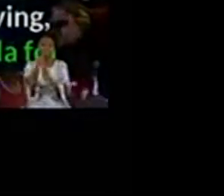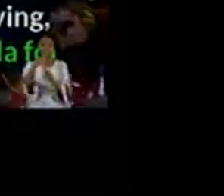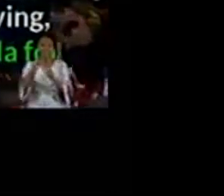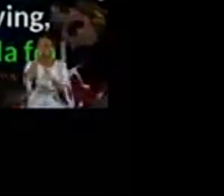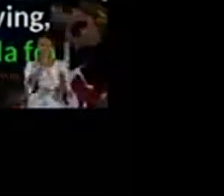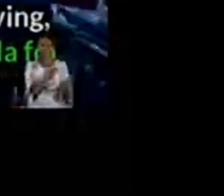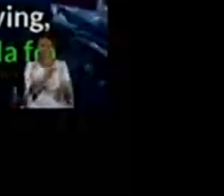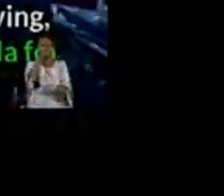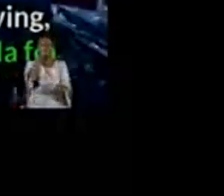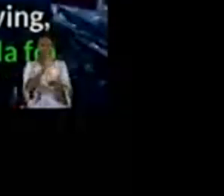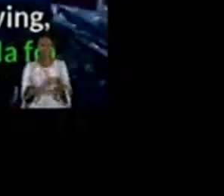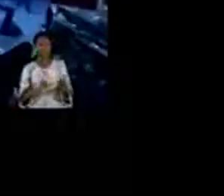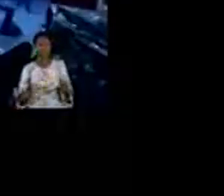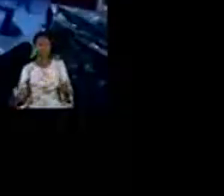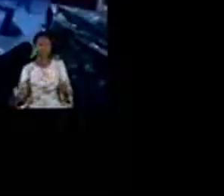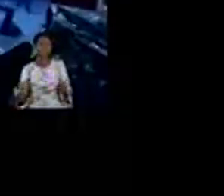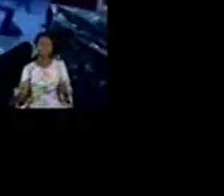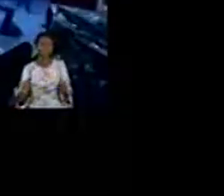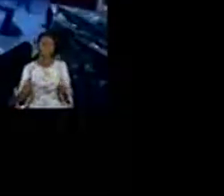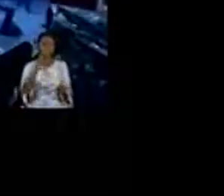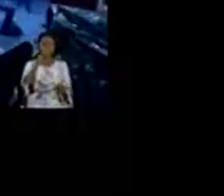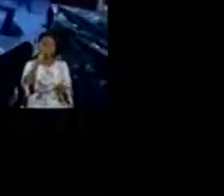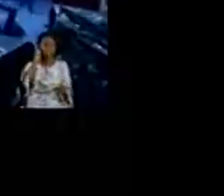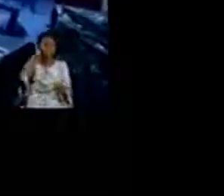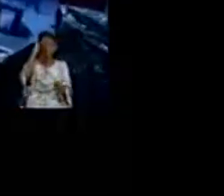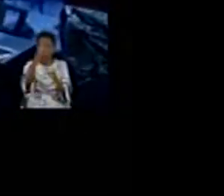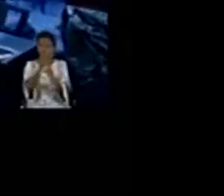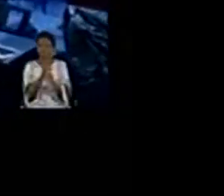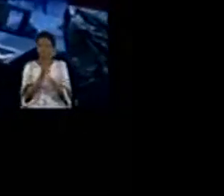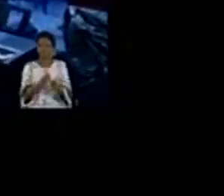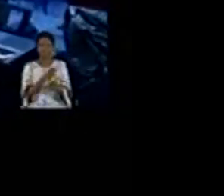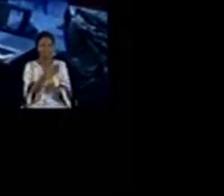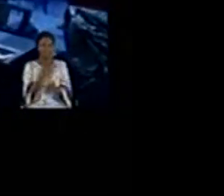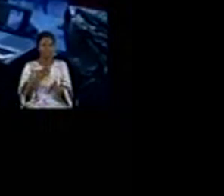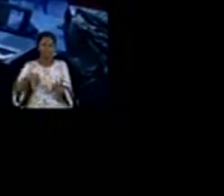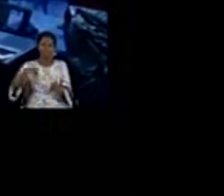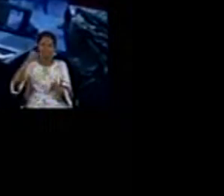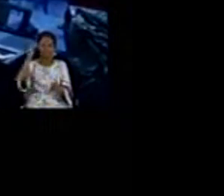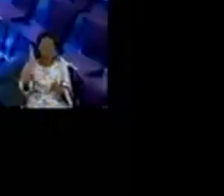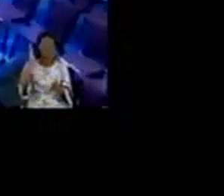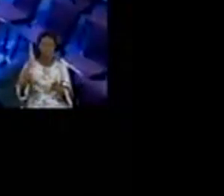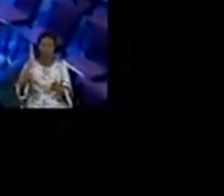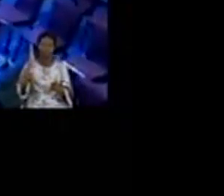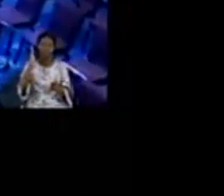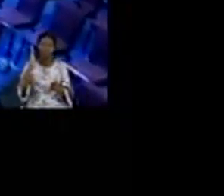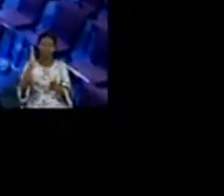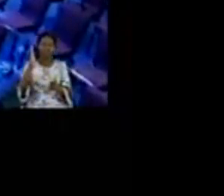whatever you need, just ask in faith, believe. You have received it, you testify.